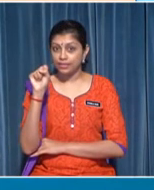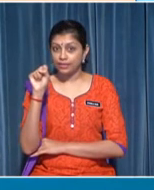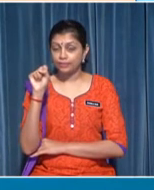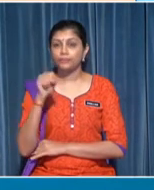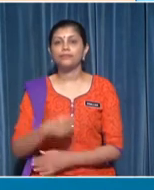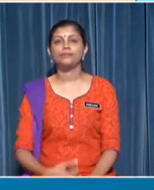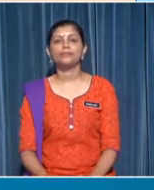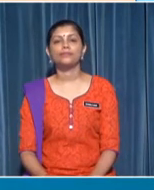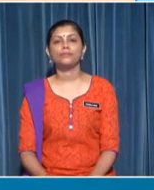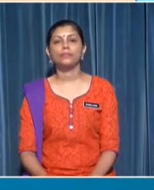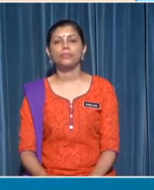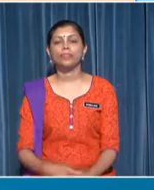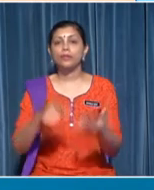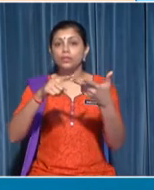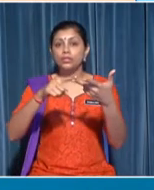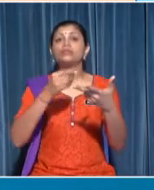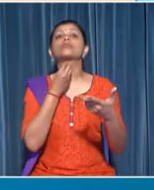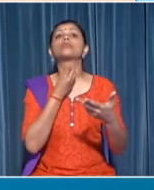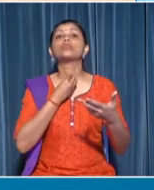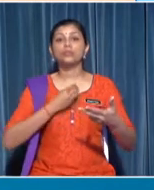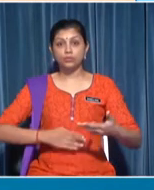Next, into the stomach.